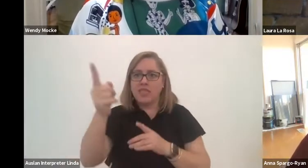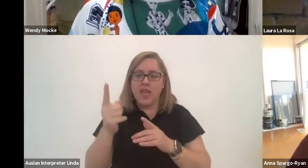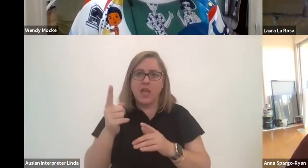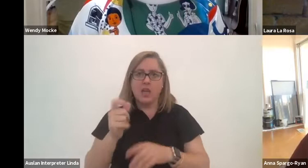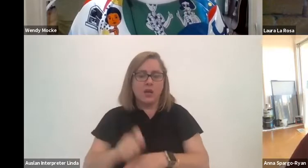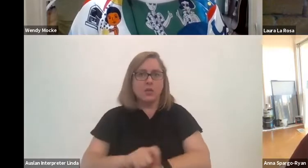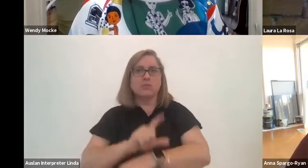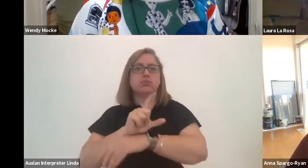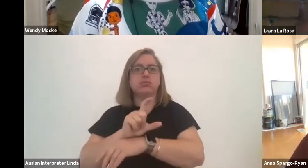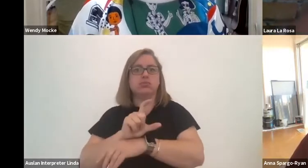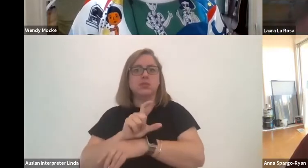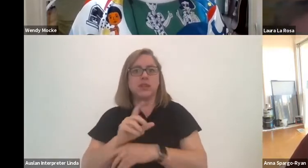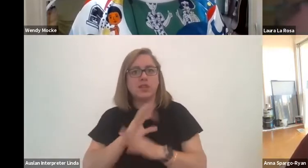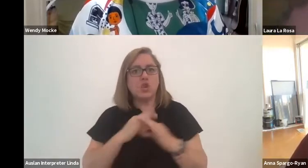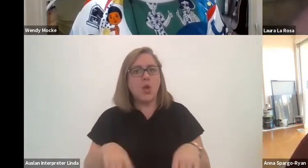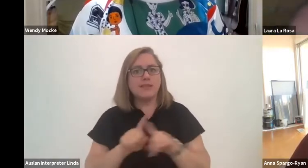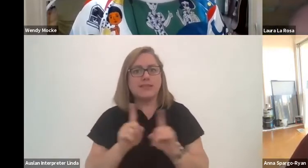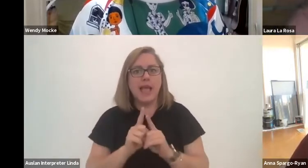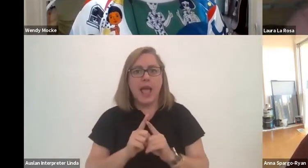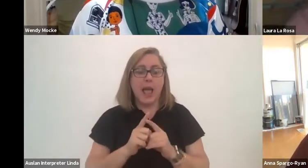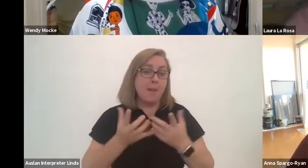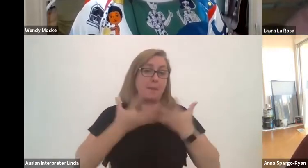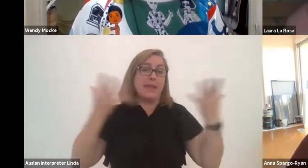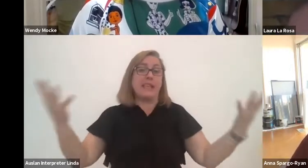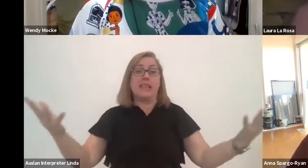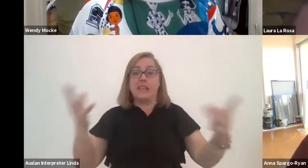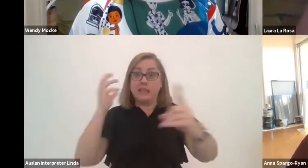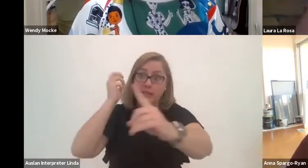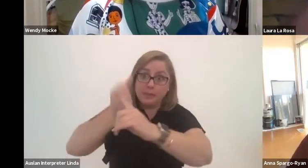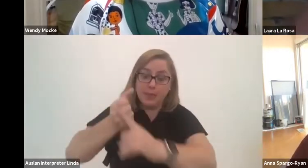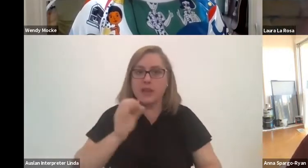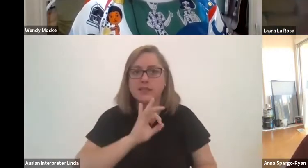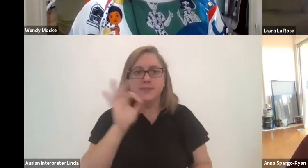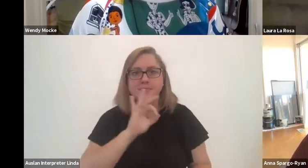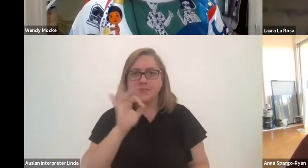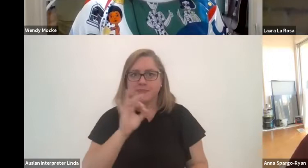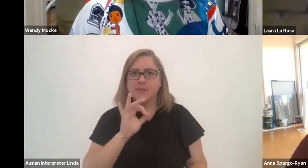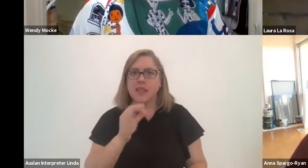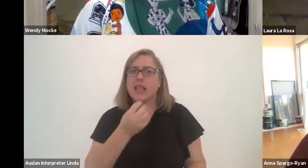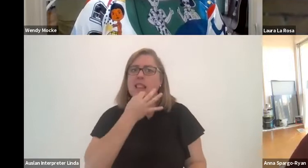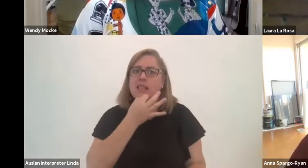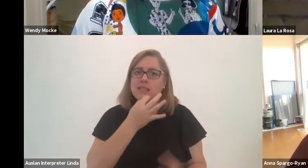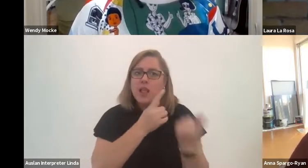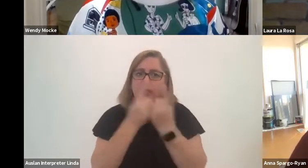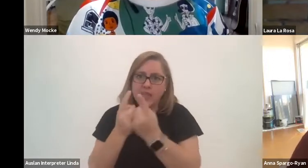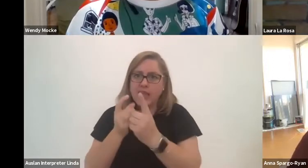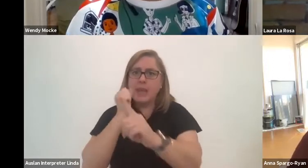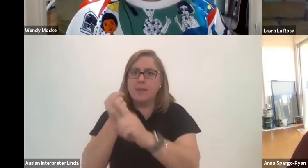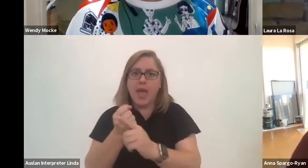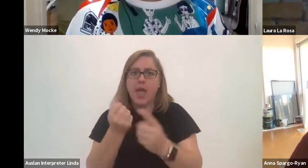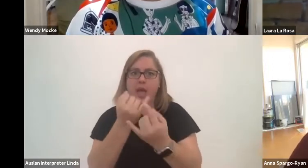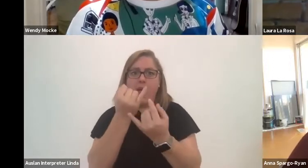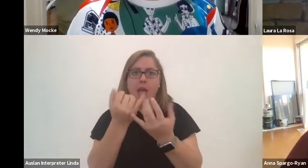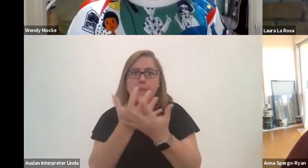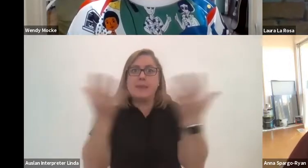to watch. You don't have to do something gigantic to make a difference to somebody in a time like this. Yeah. With Anna too, that